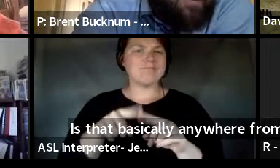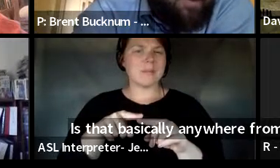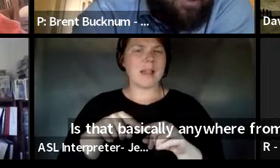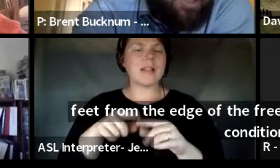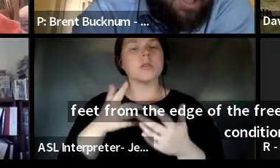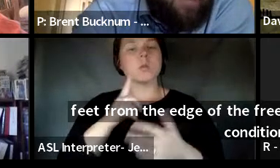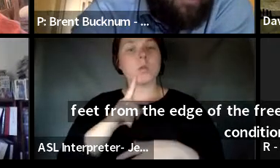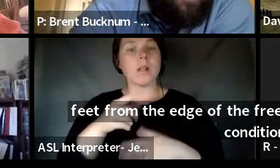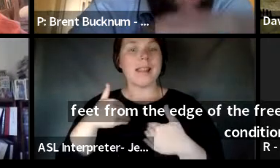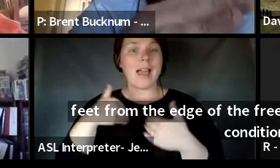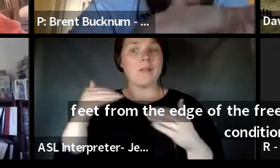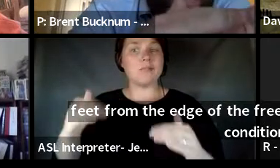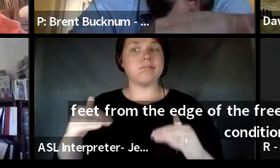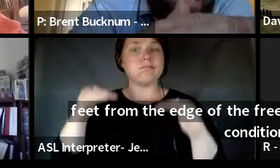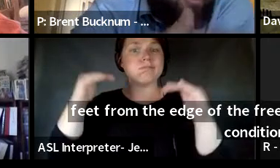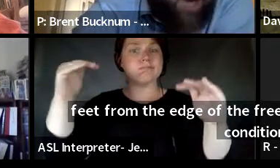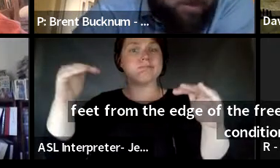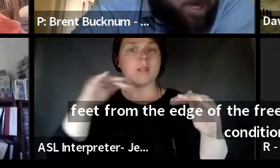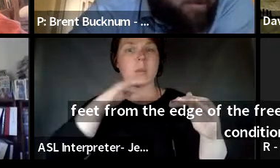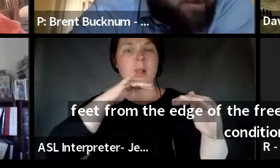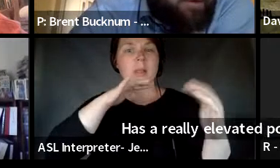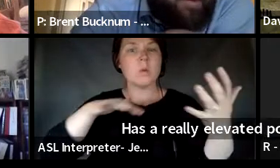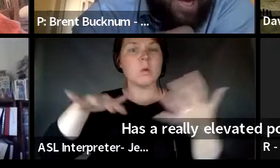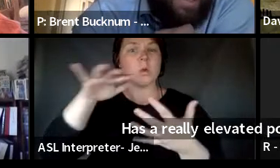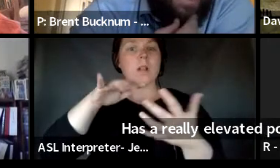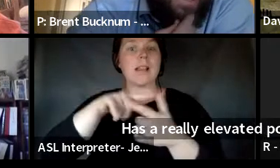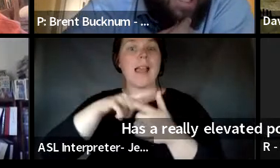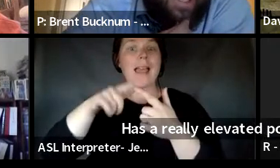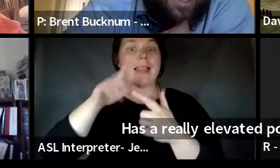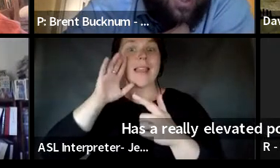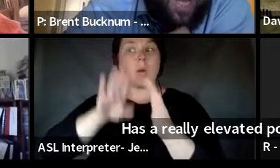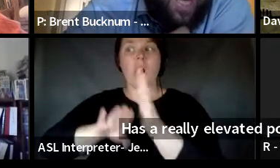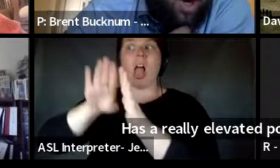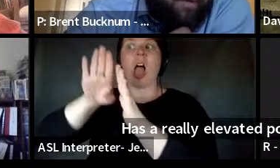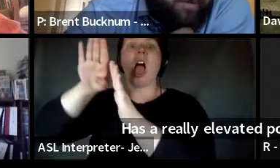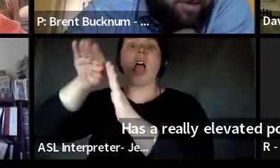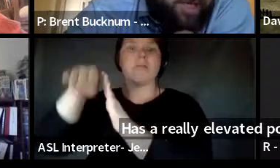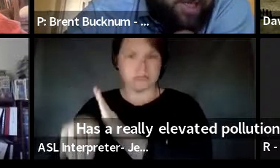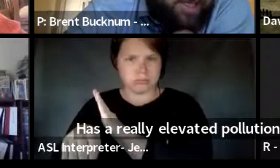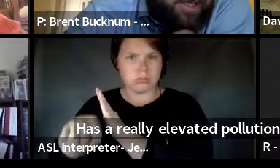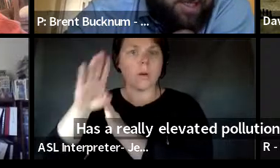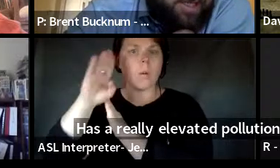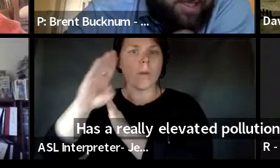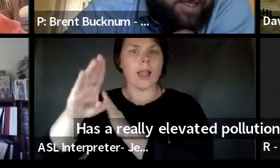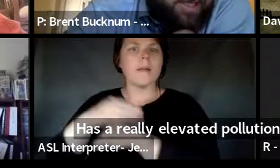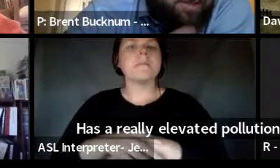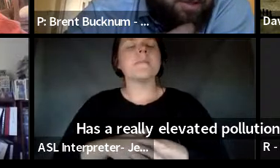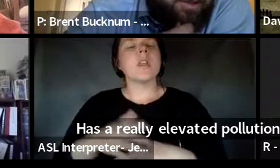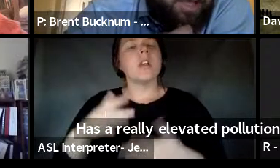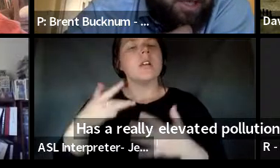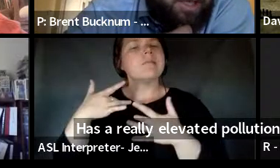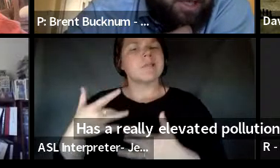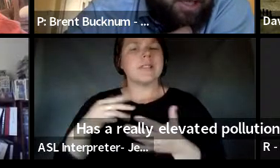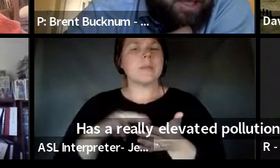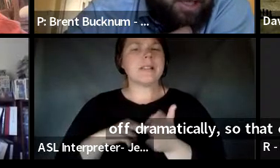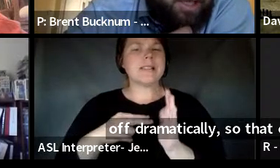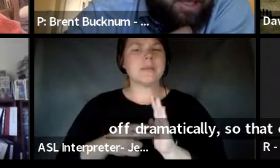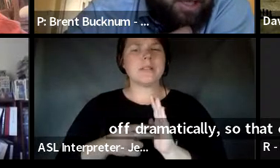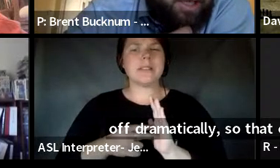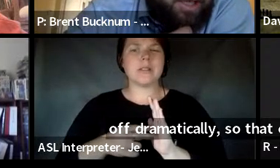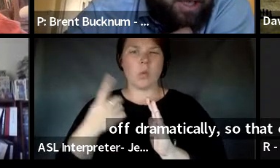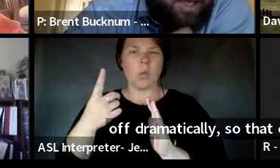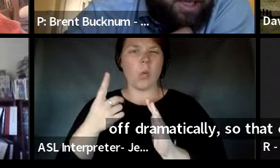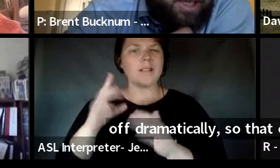elevated pollution level, and then it drops off dramatically. So that often translates to essentially like one city